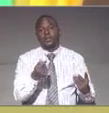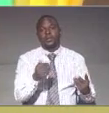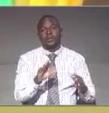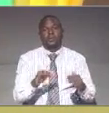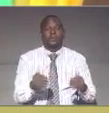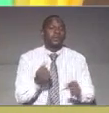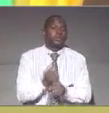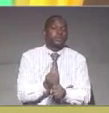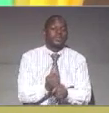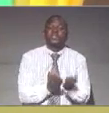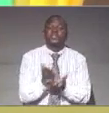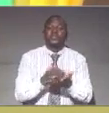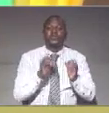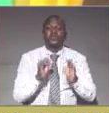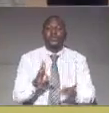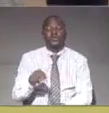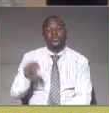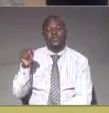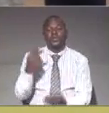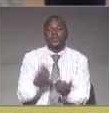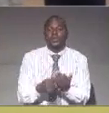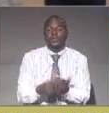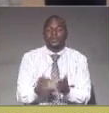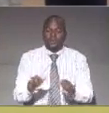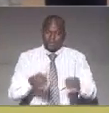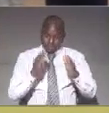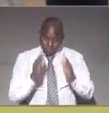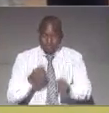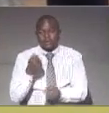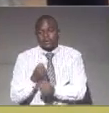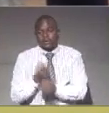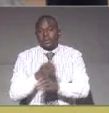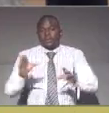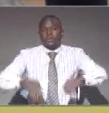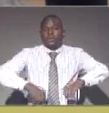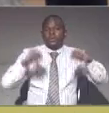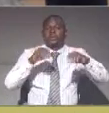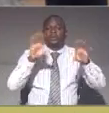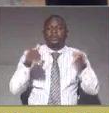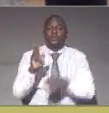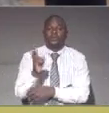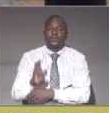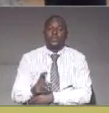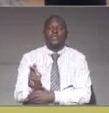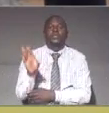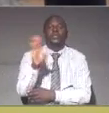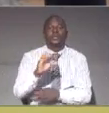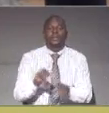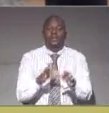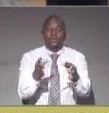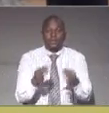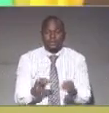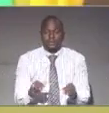you are doing a disservice to northern Uganda. She tasked regional chairpersons for monitoring and accountability of all